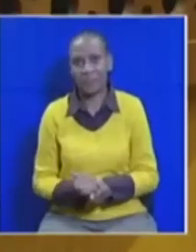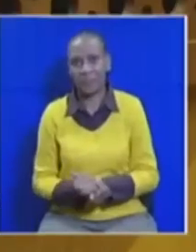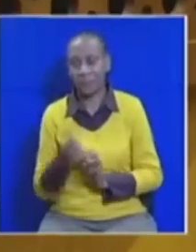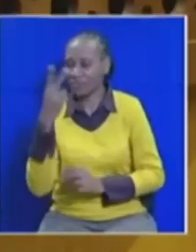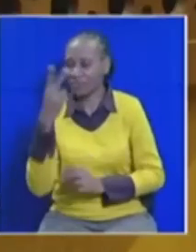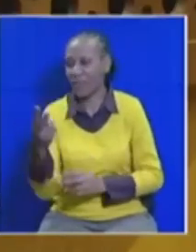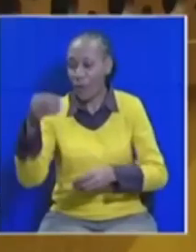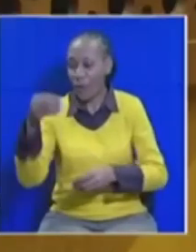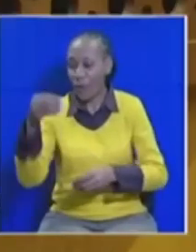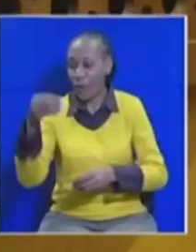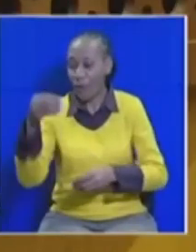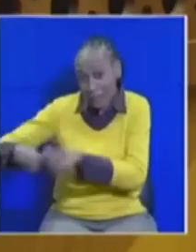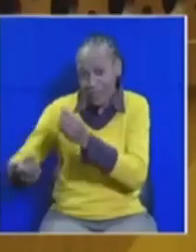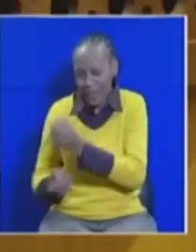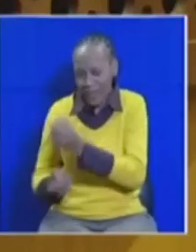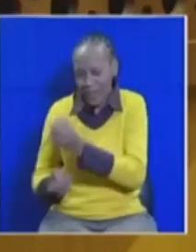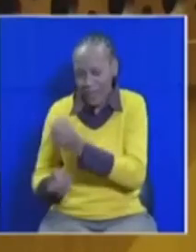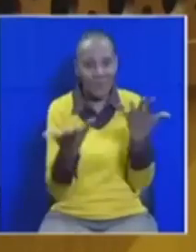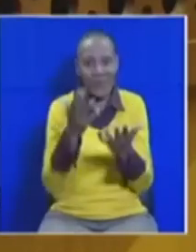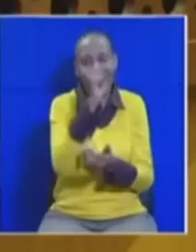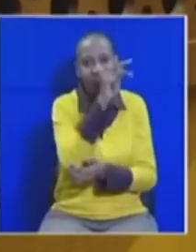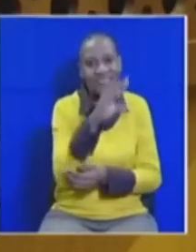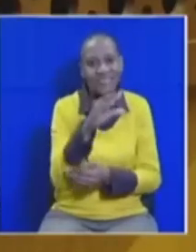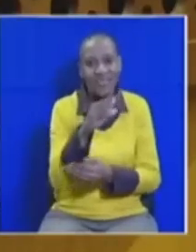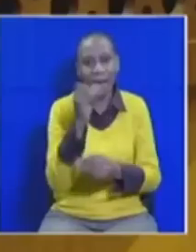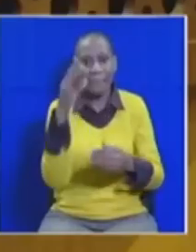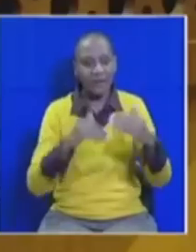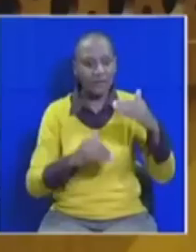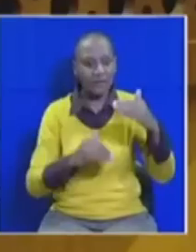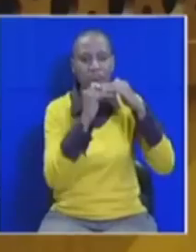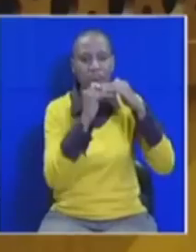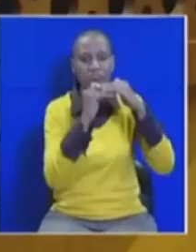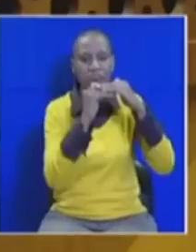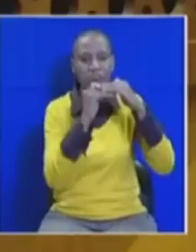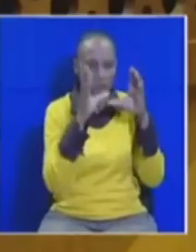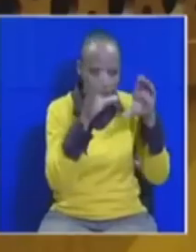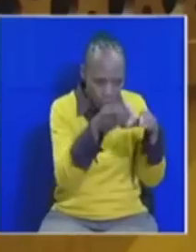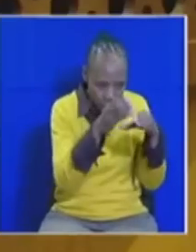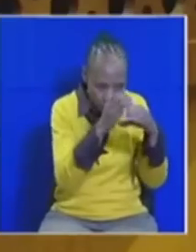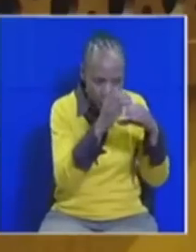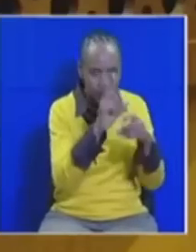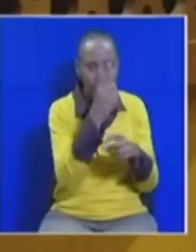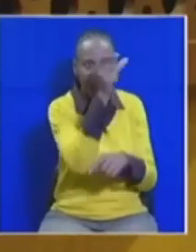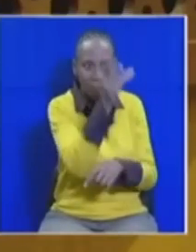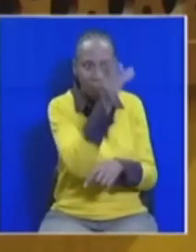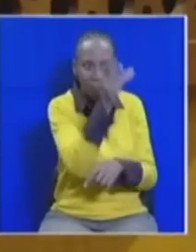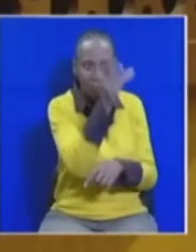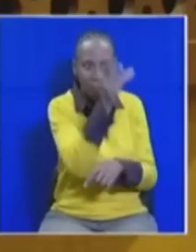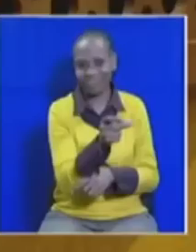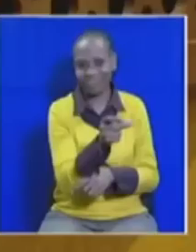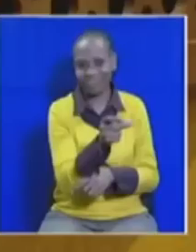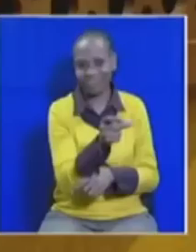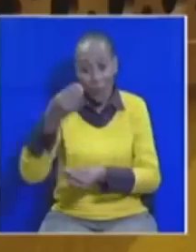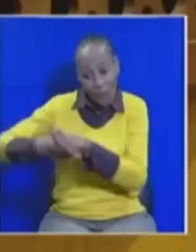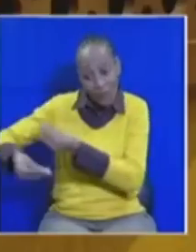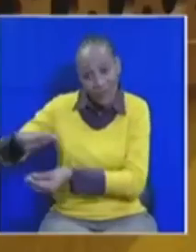corruption in the ANC is not limited to one part of the organization or to one person.